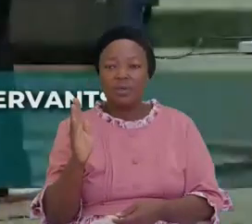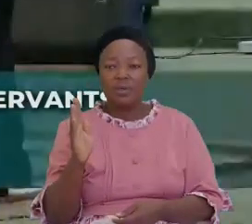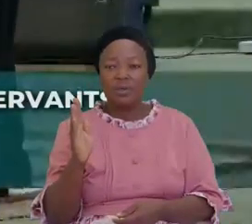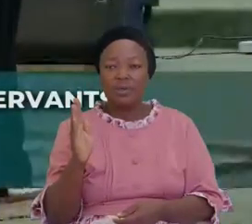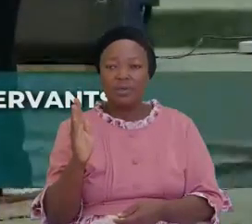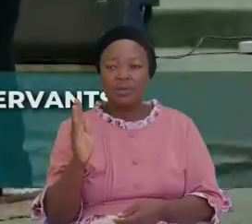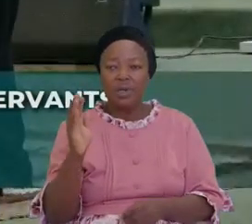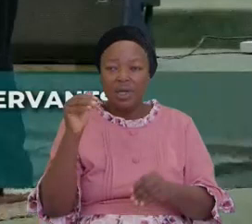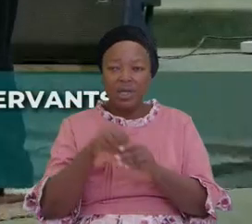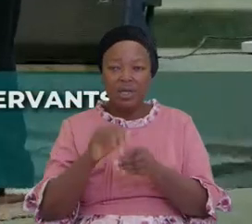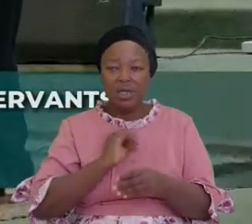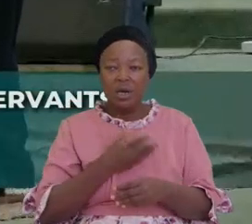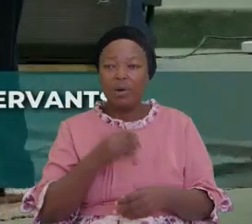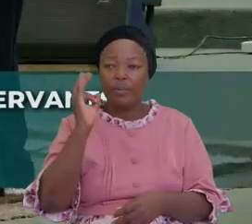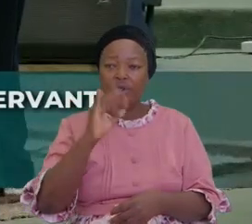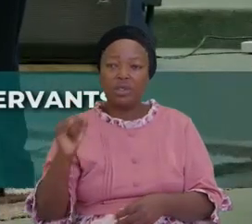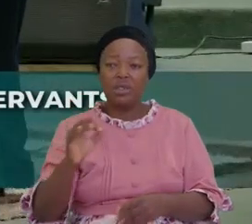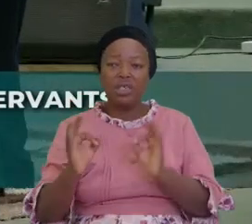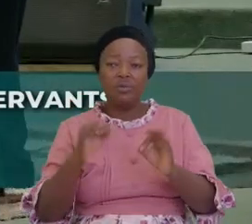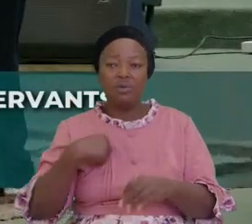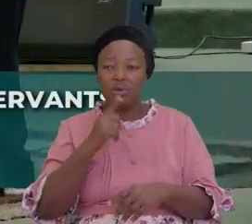In our ministries, if we're going to succeed,